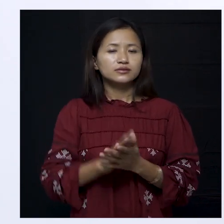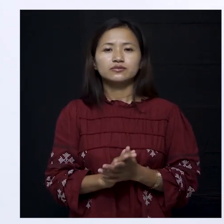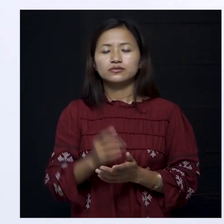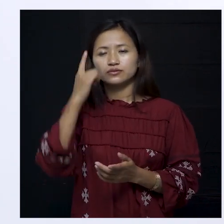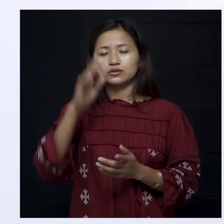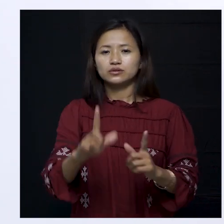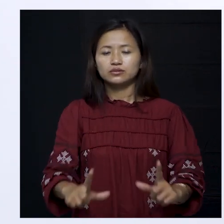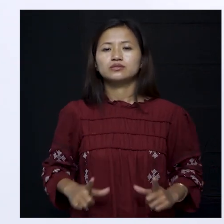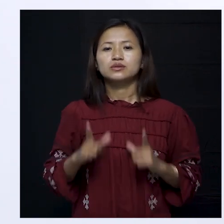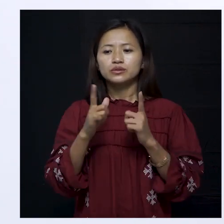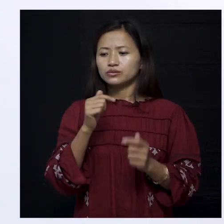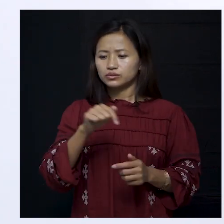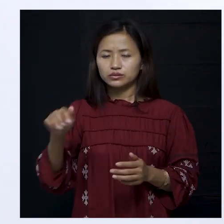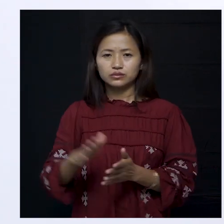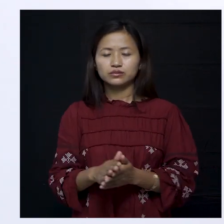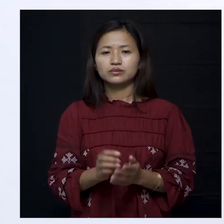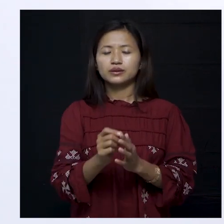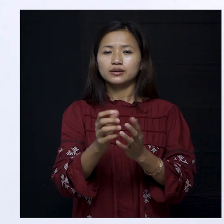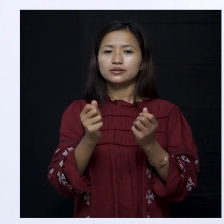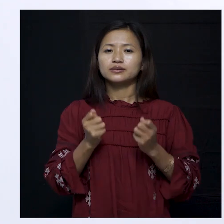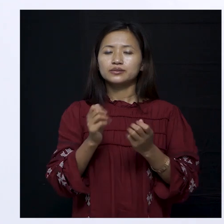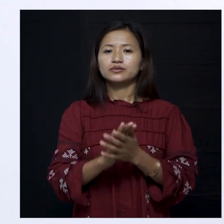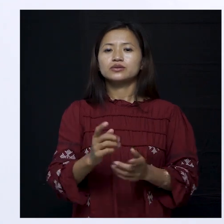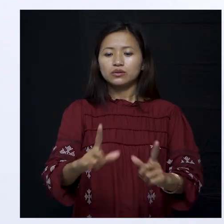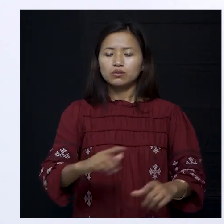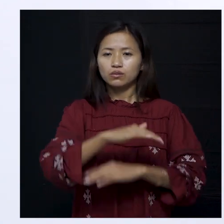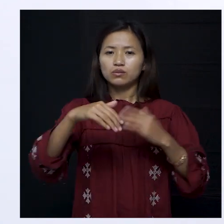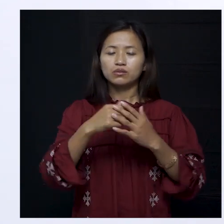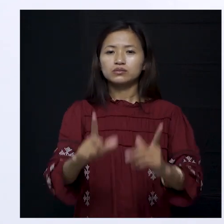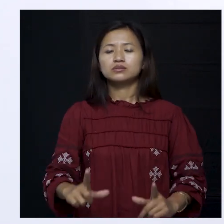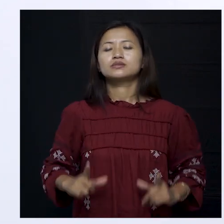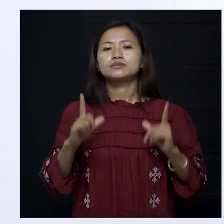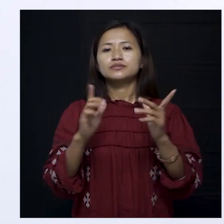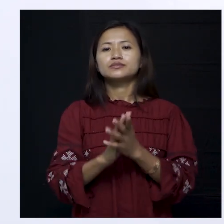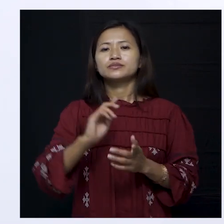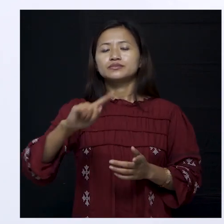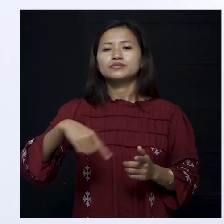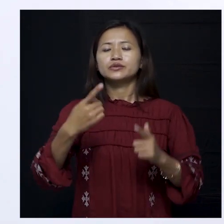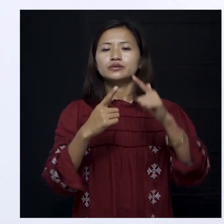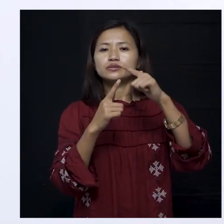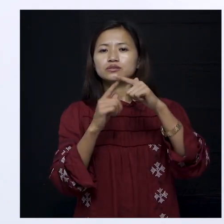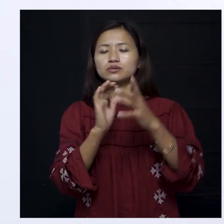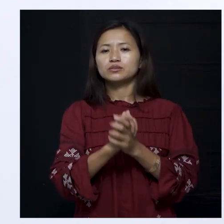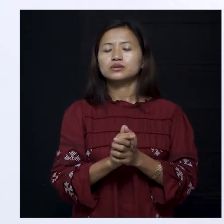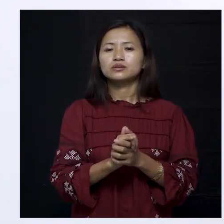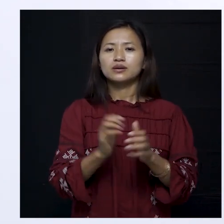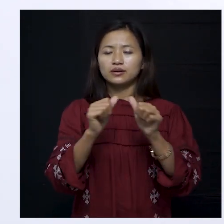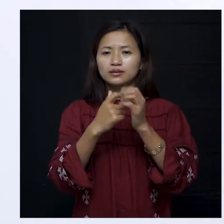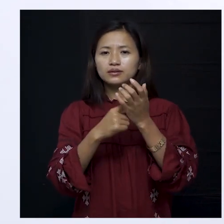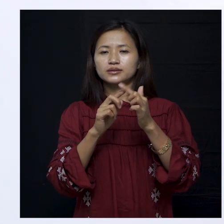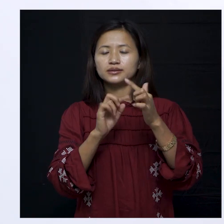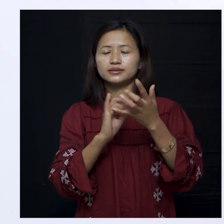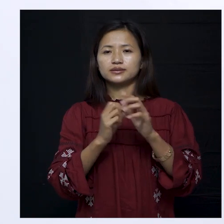life, which is going to be applicable to you for your whole life. Okay, the next topic is going to be article writing.